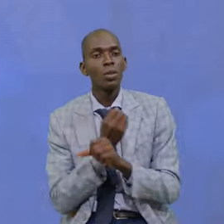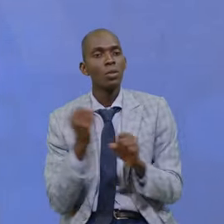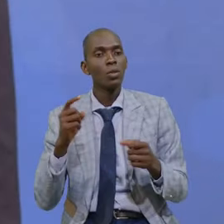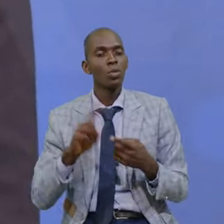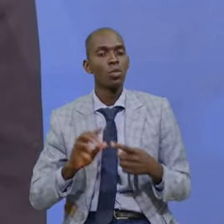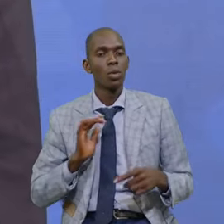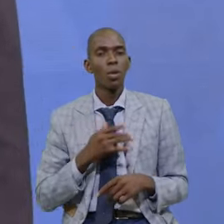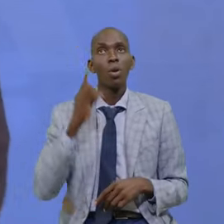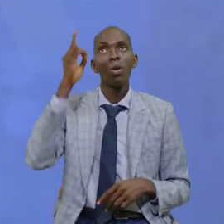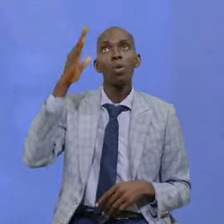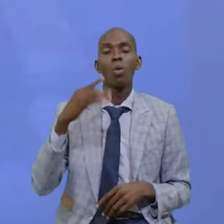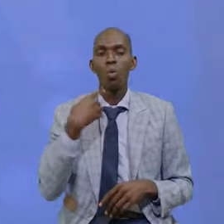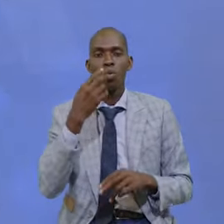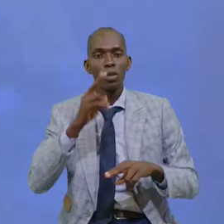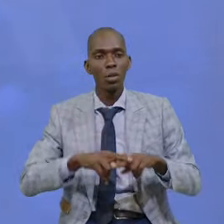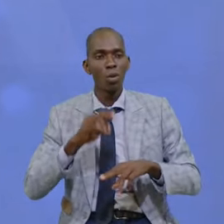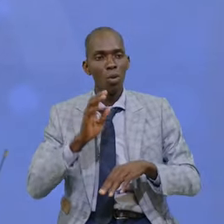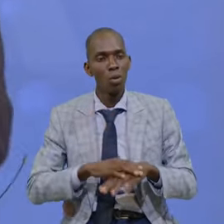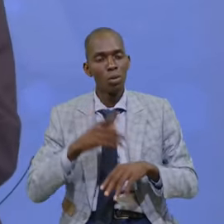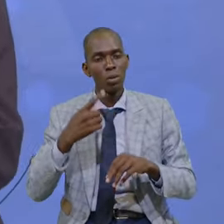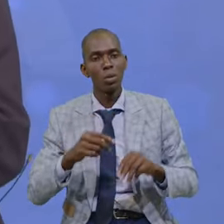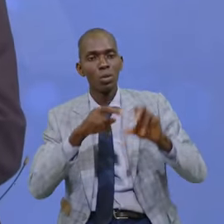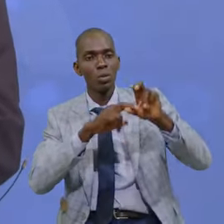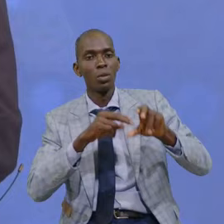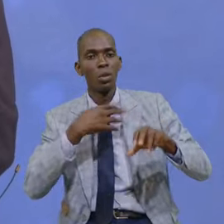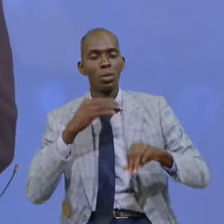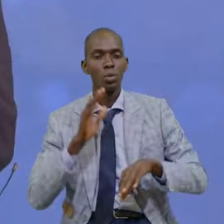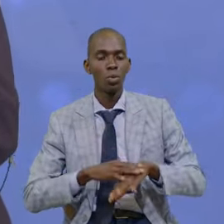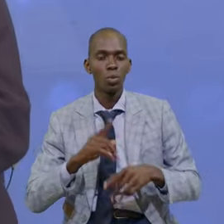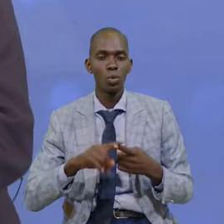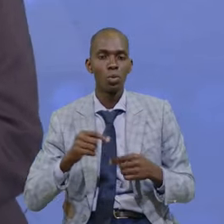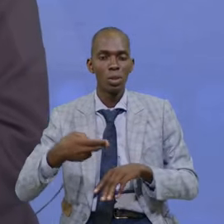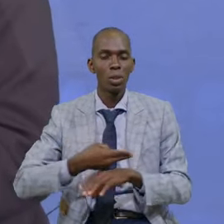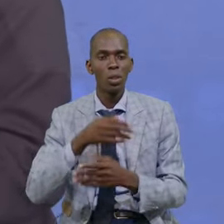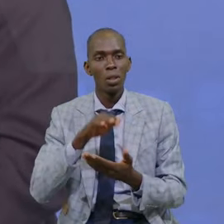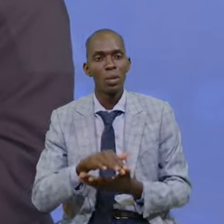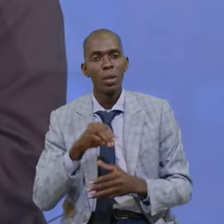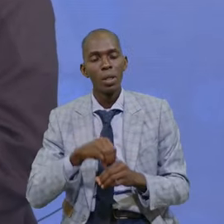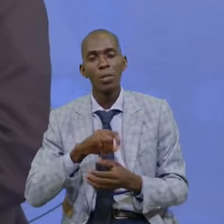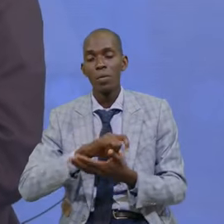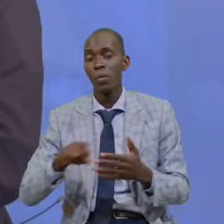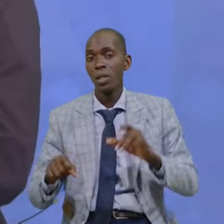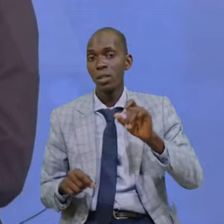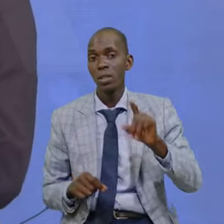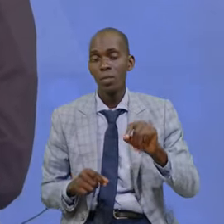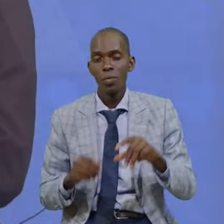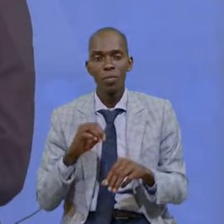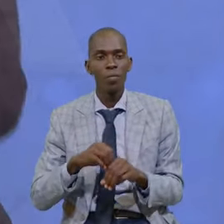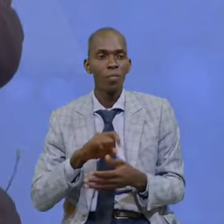throne and unto the Lamb. And then in verse 11, it says, in verse